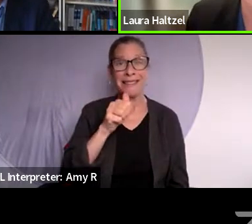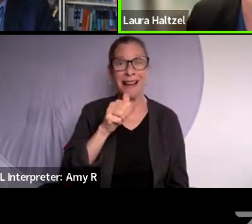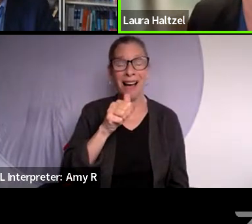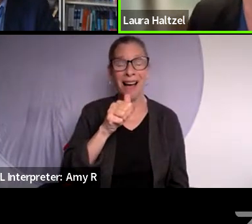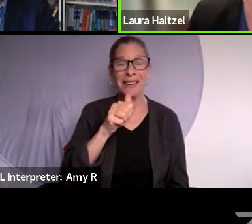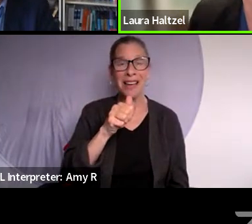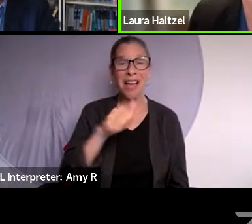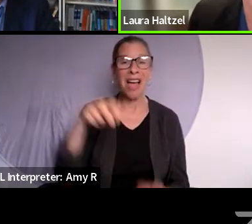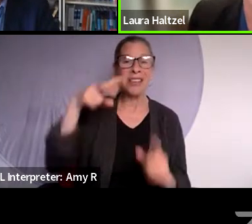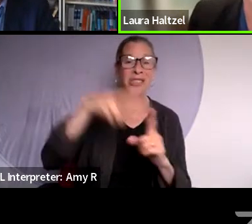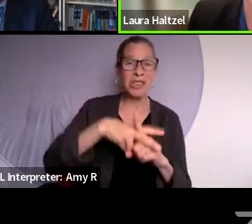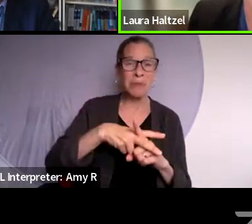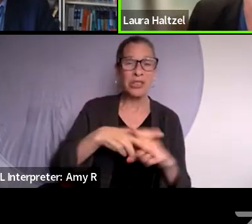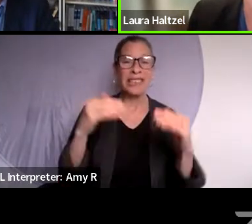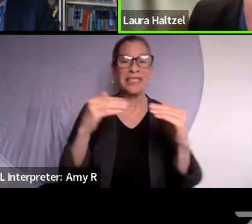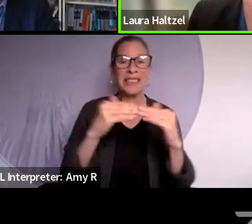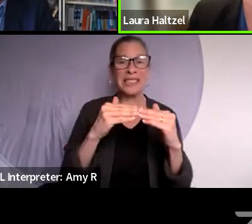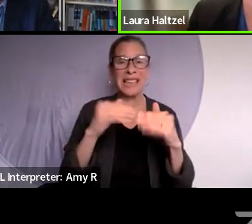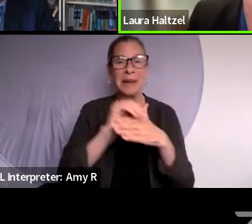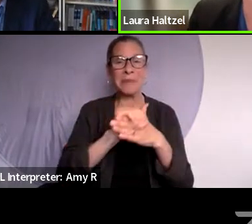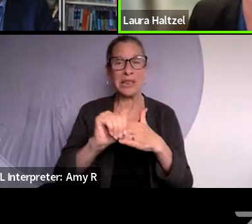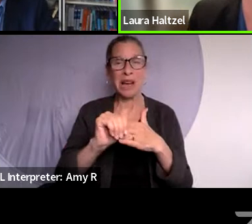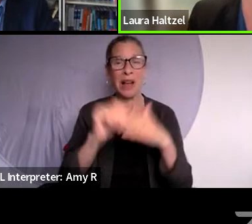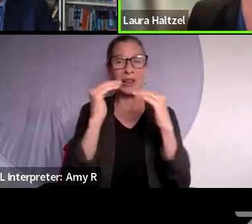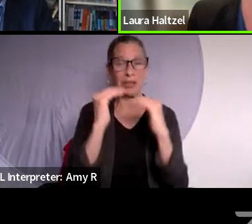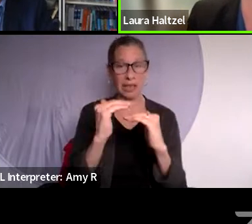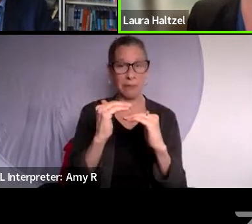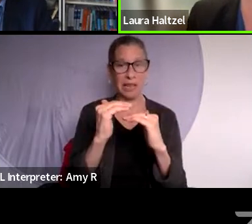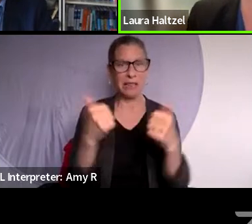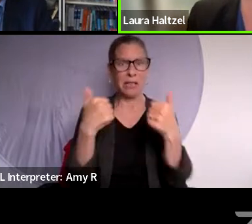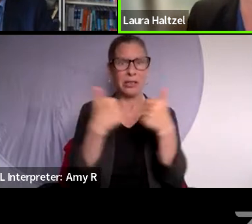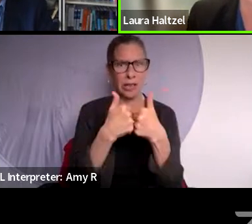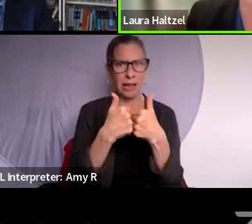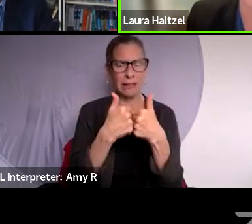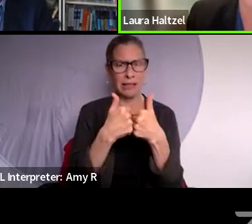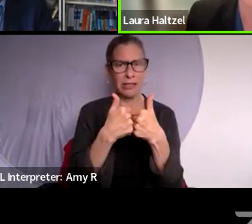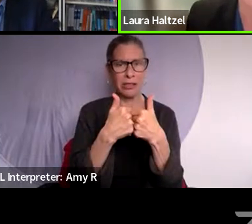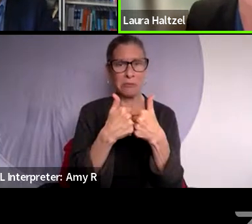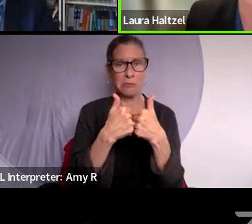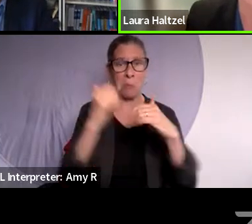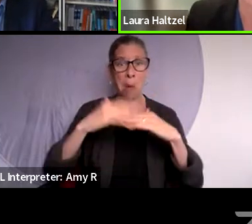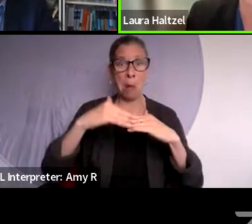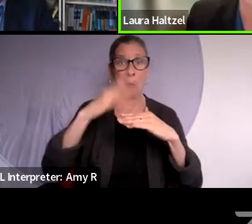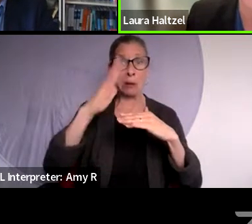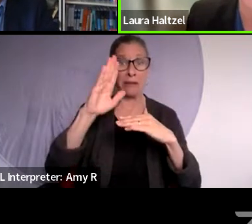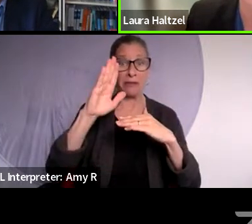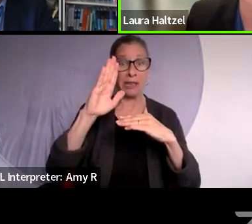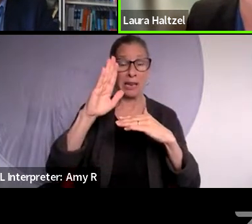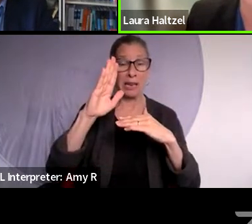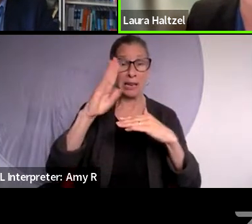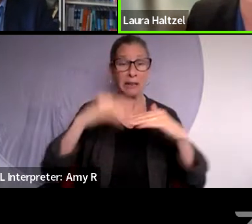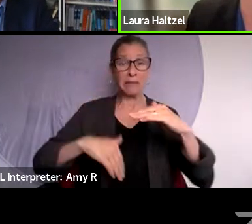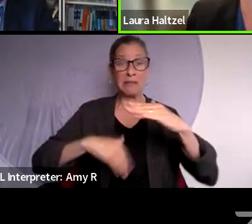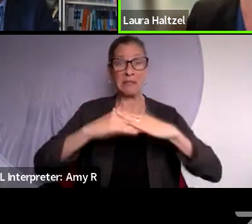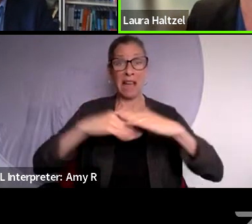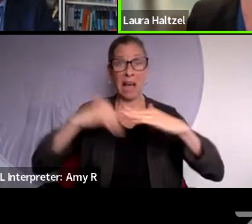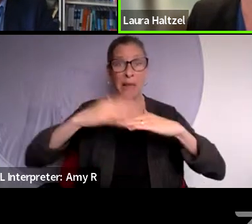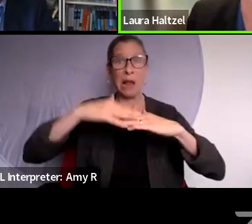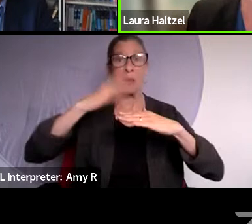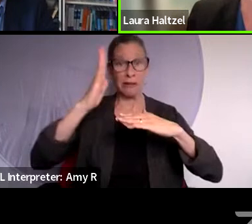limit. So one of the challenges is, you know, do we consider lifting that cap on taxable